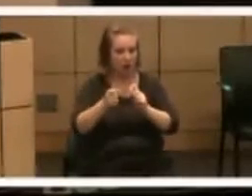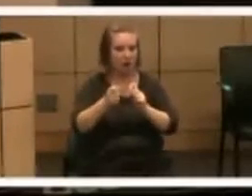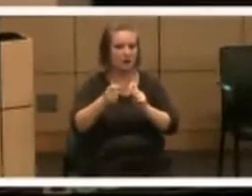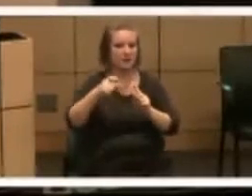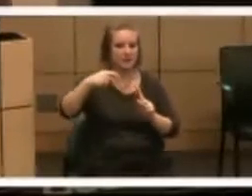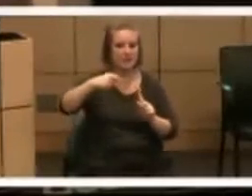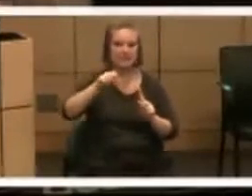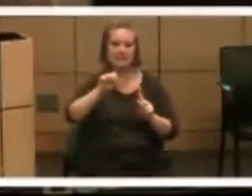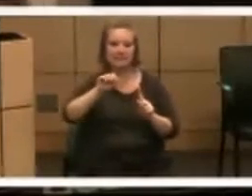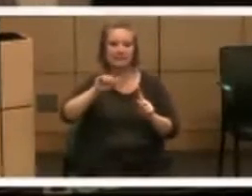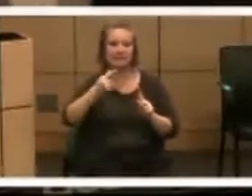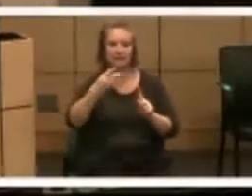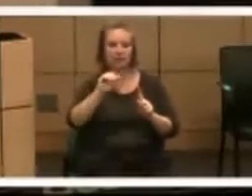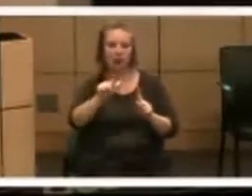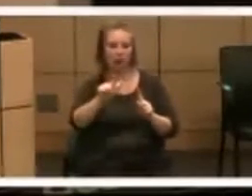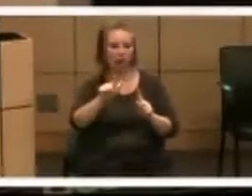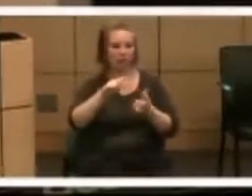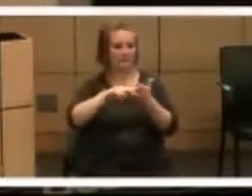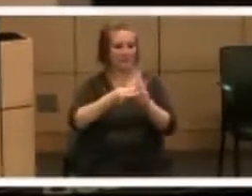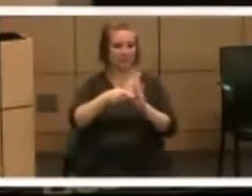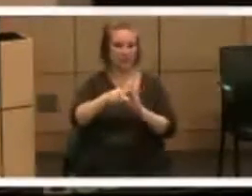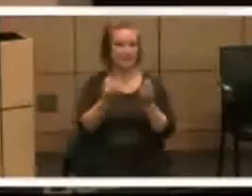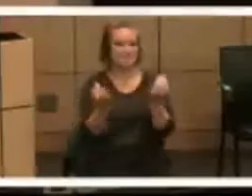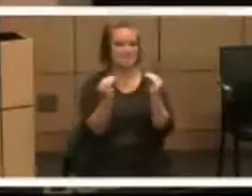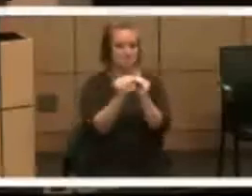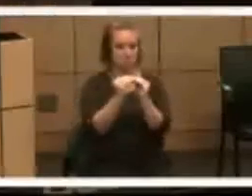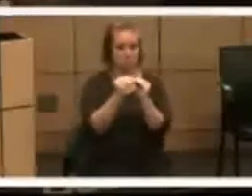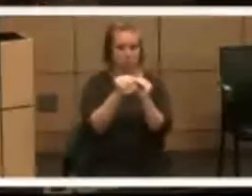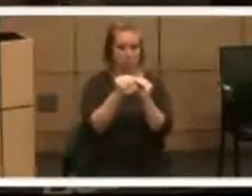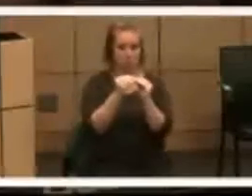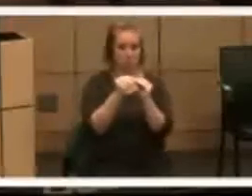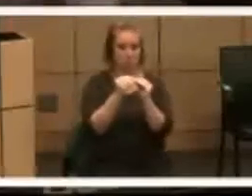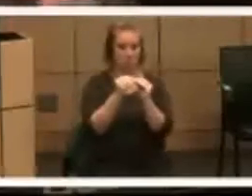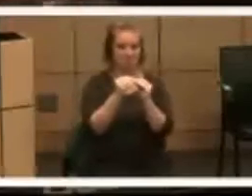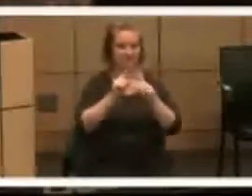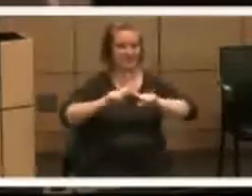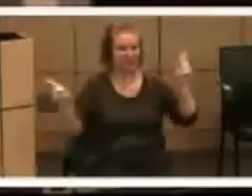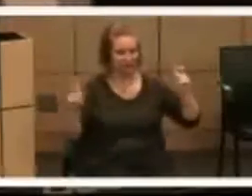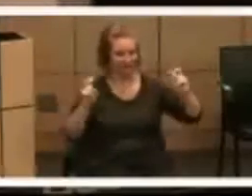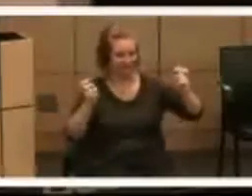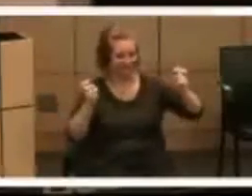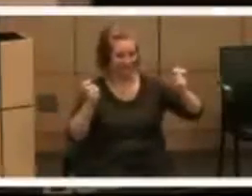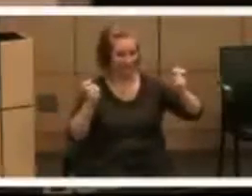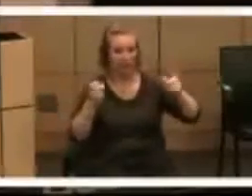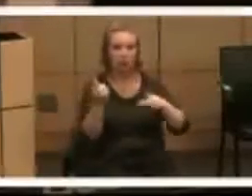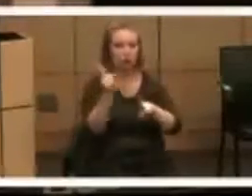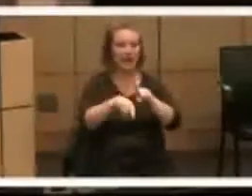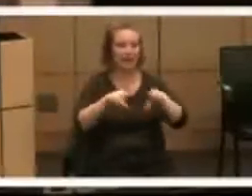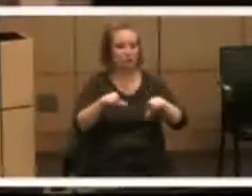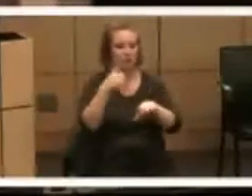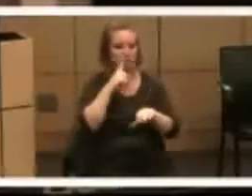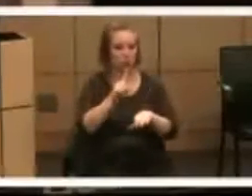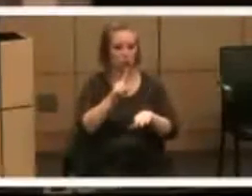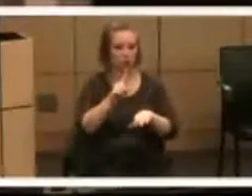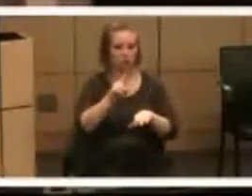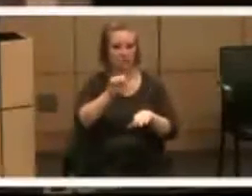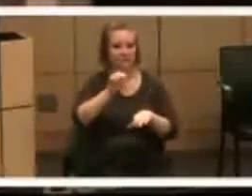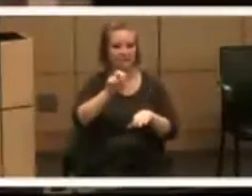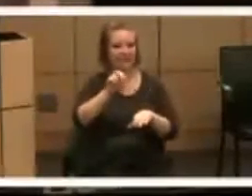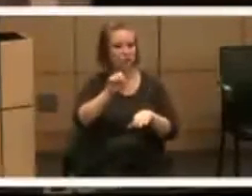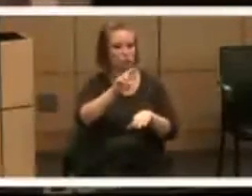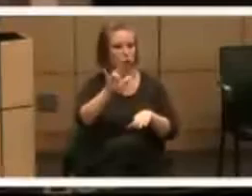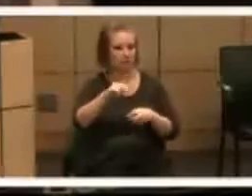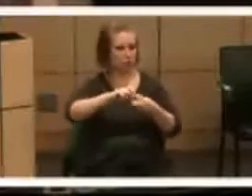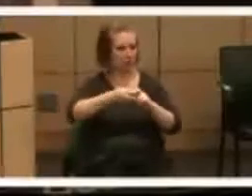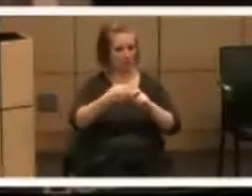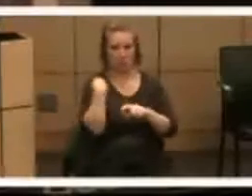to make something more perceptually dissimilar, which you can't do for a sensory problem. You know, we don't have a way